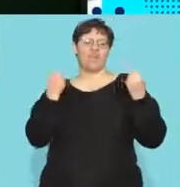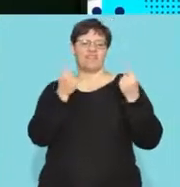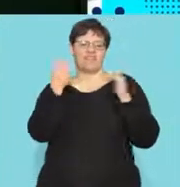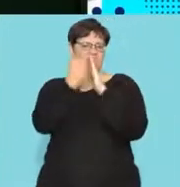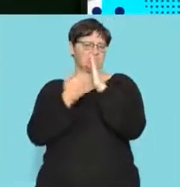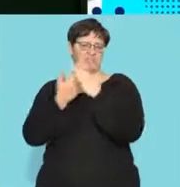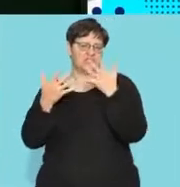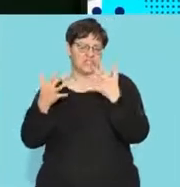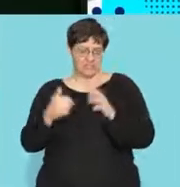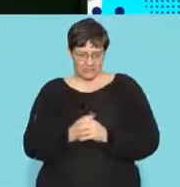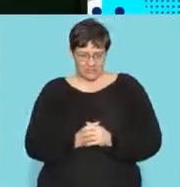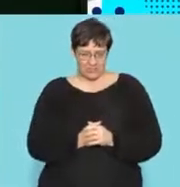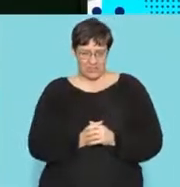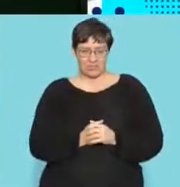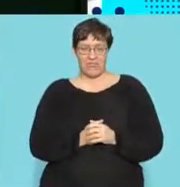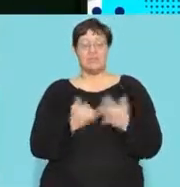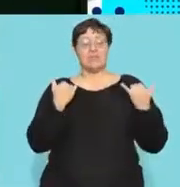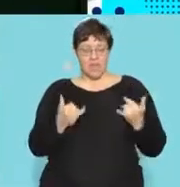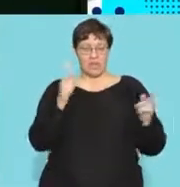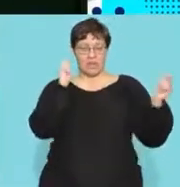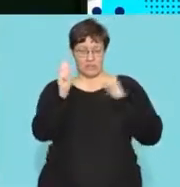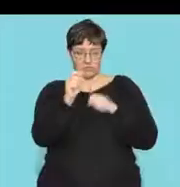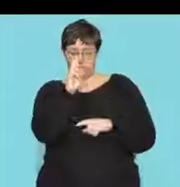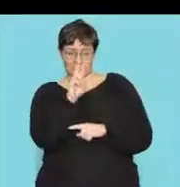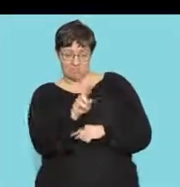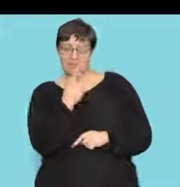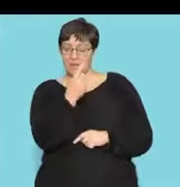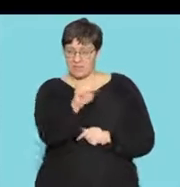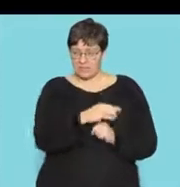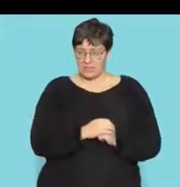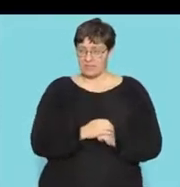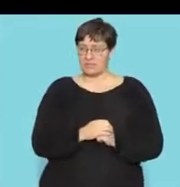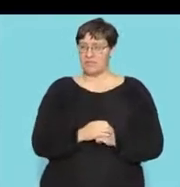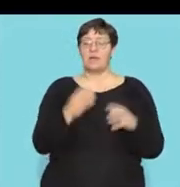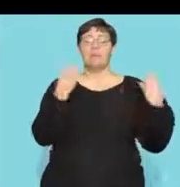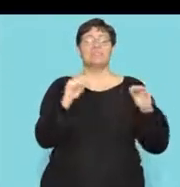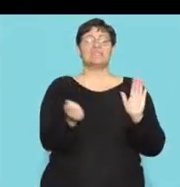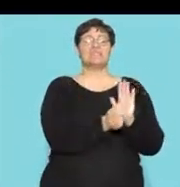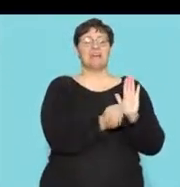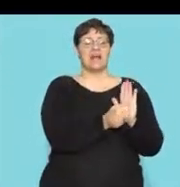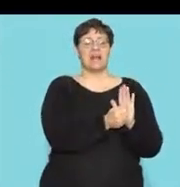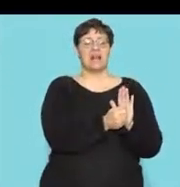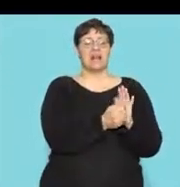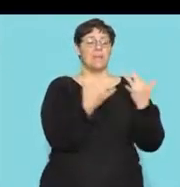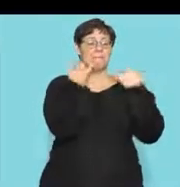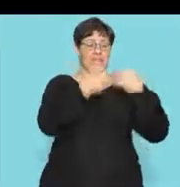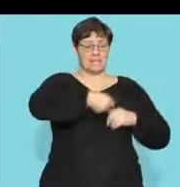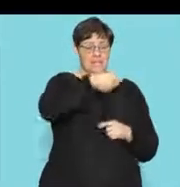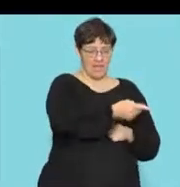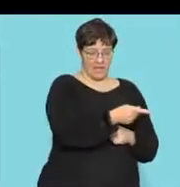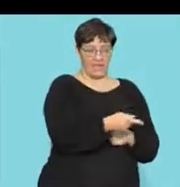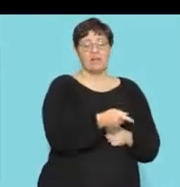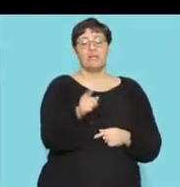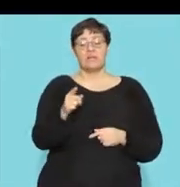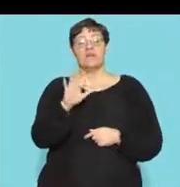statements. Right, let's go right into the adjustment, which says here, the business sells plastic bags to its customers at